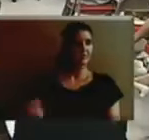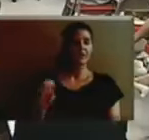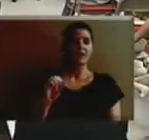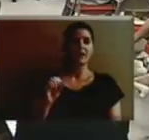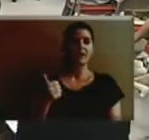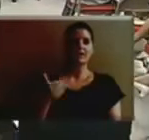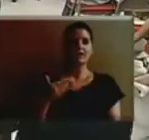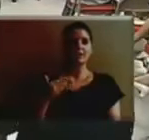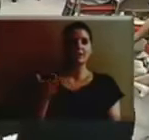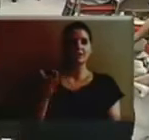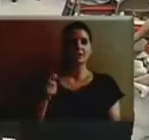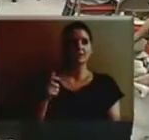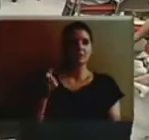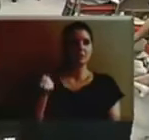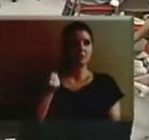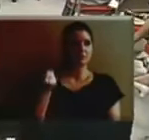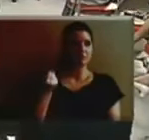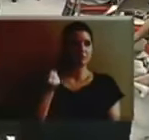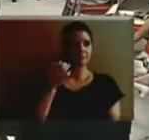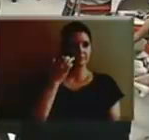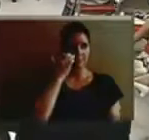other items to be pulled down?